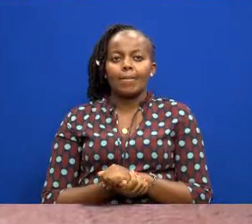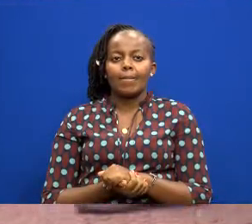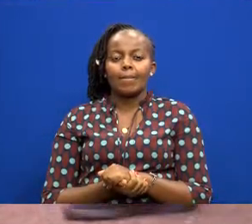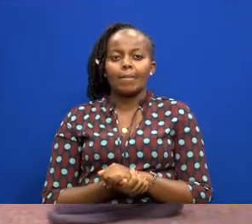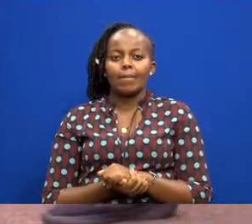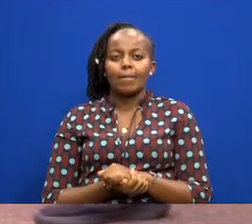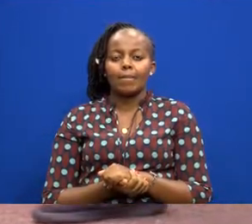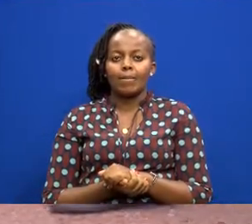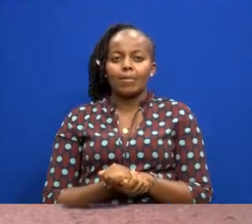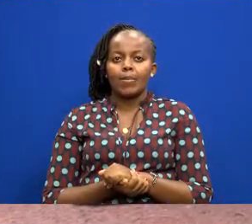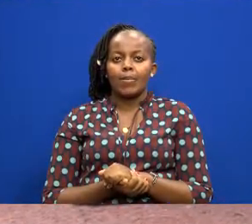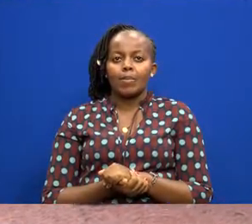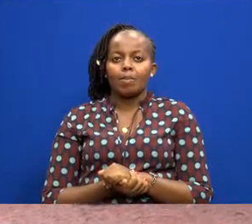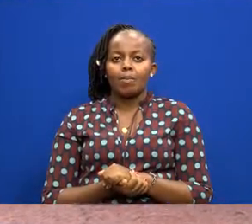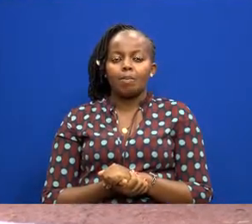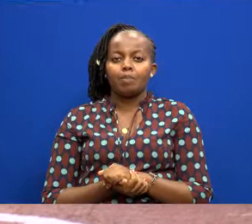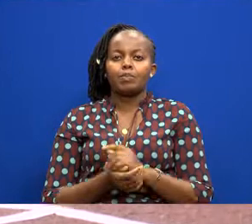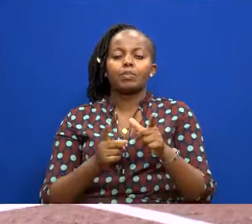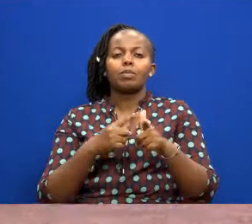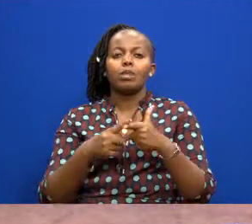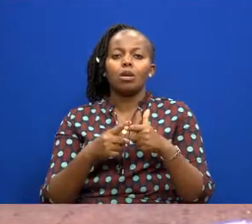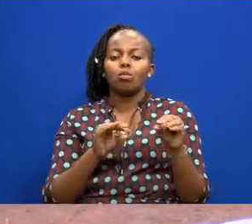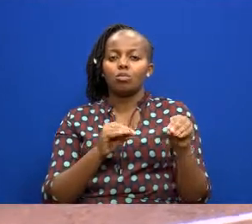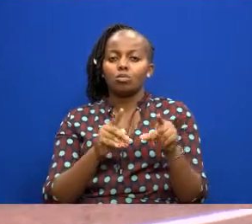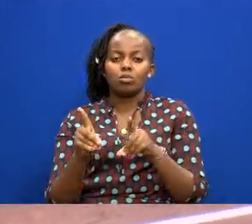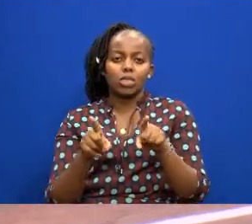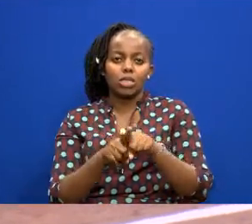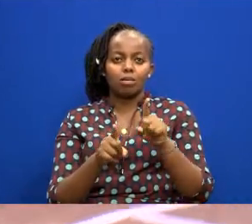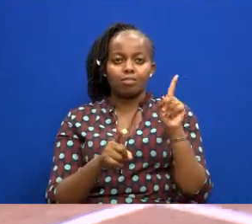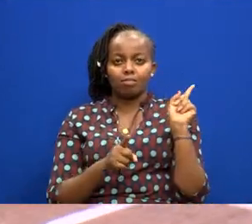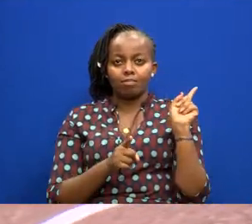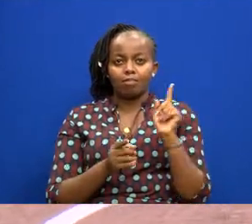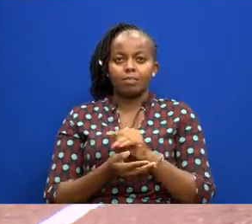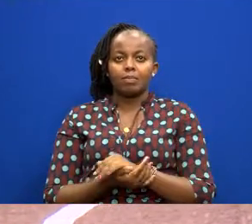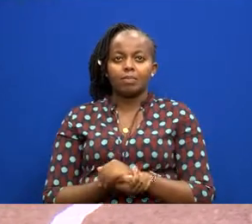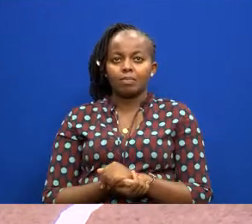And then tuende chini pole pole, stretch miguu pole pole.